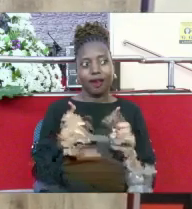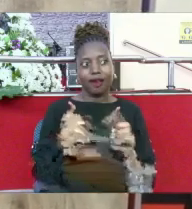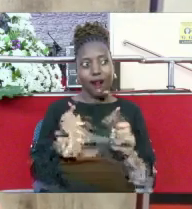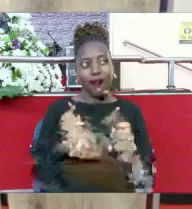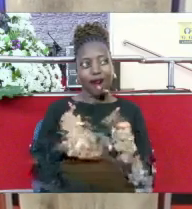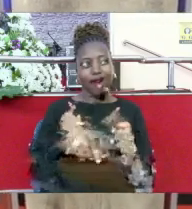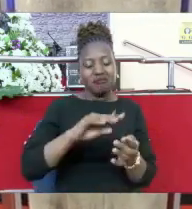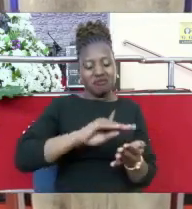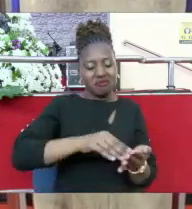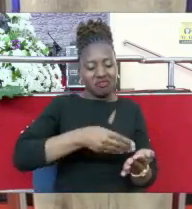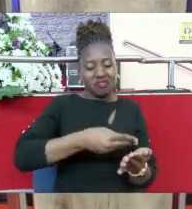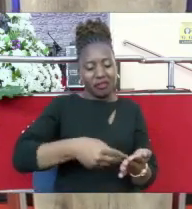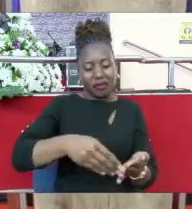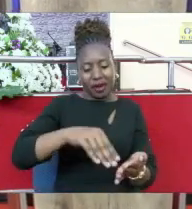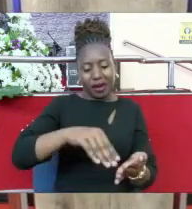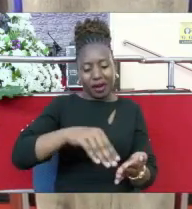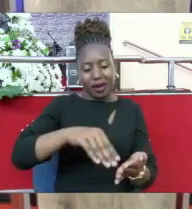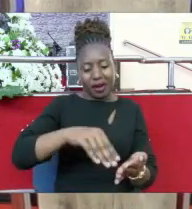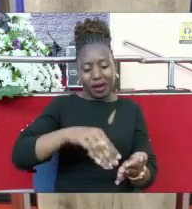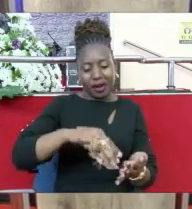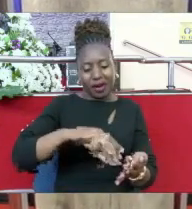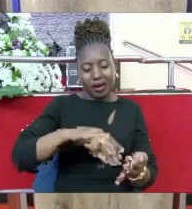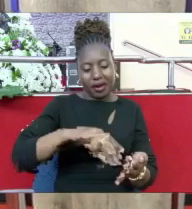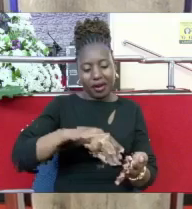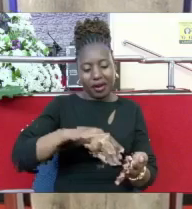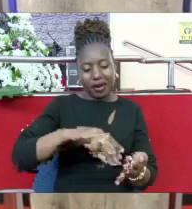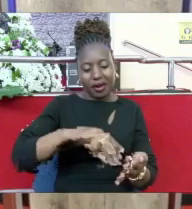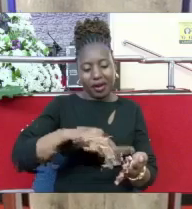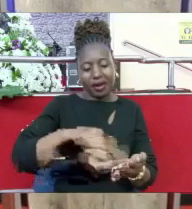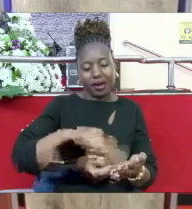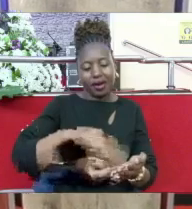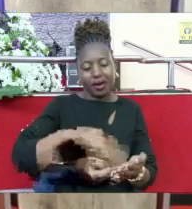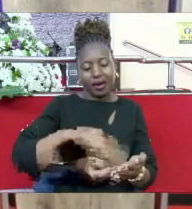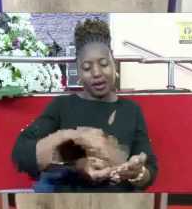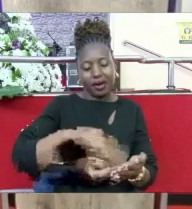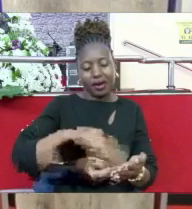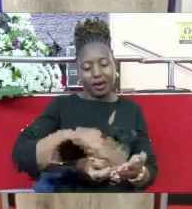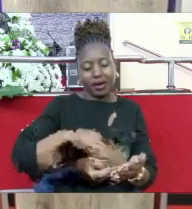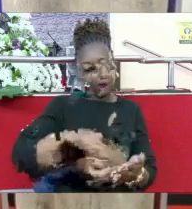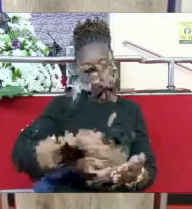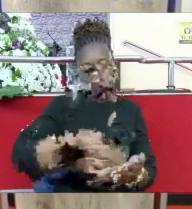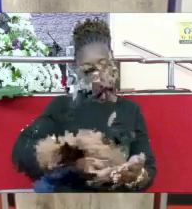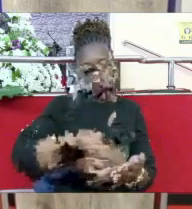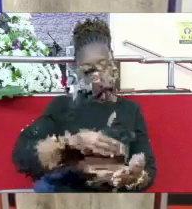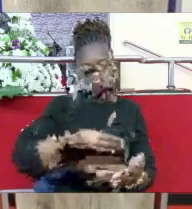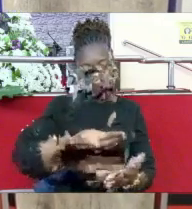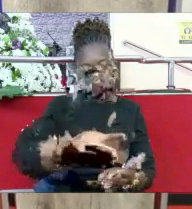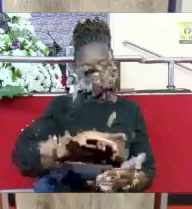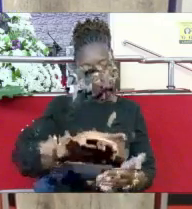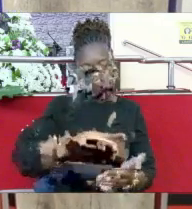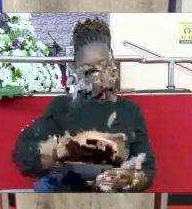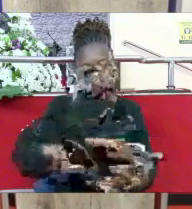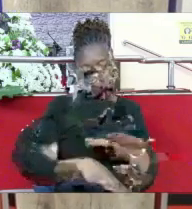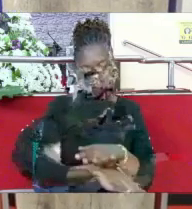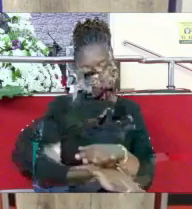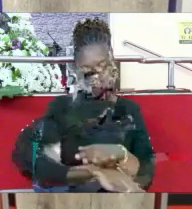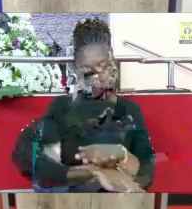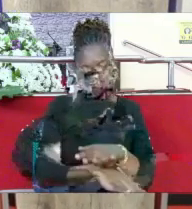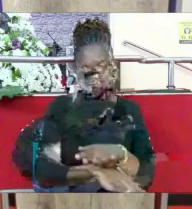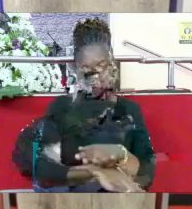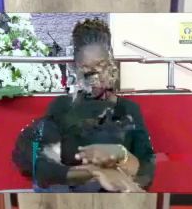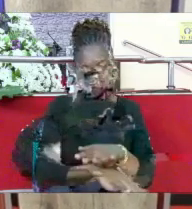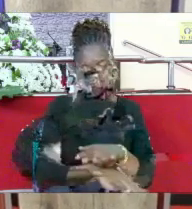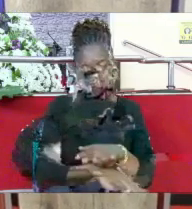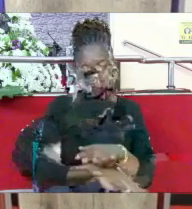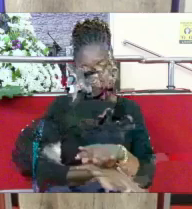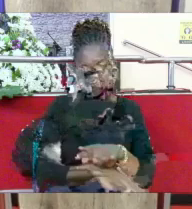fry chakula and it is that browning, you know when you put tomatoes, nyanya, akitungu, you fry them,